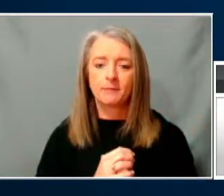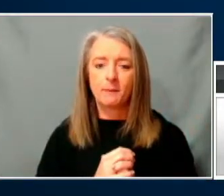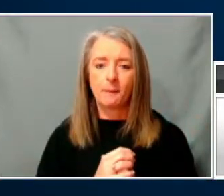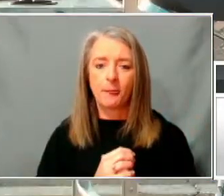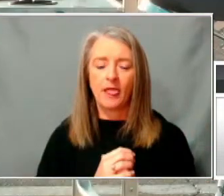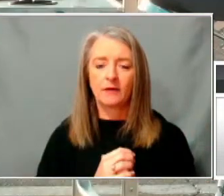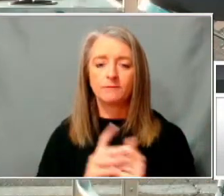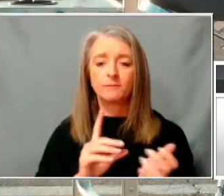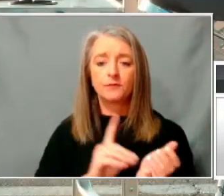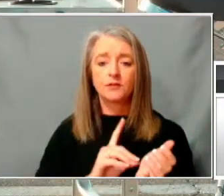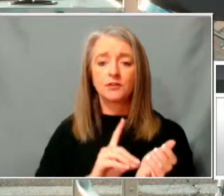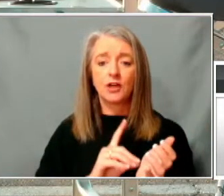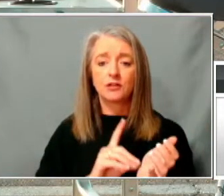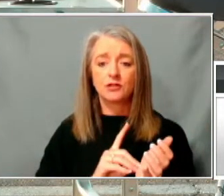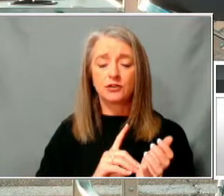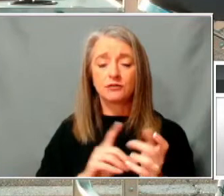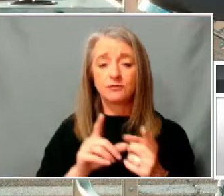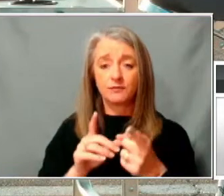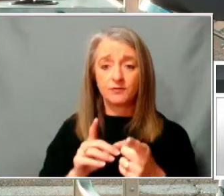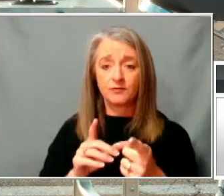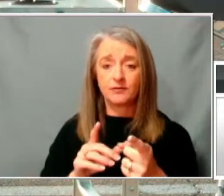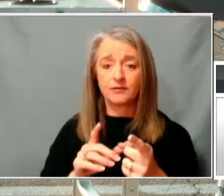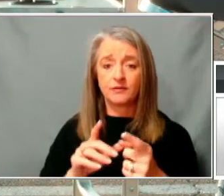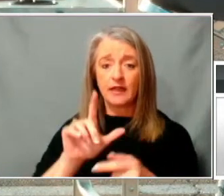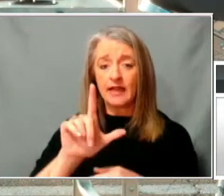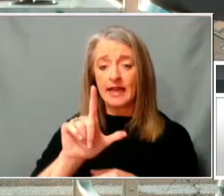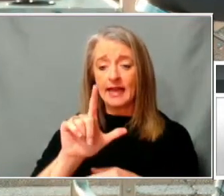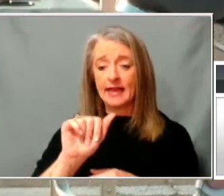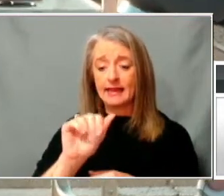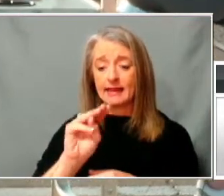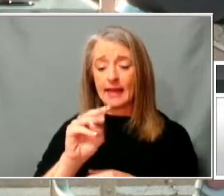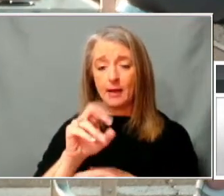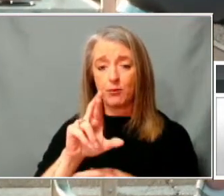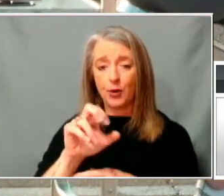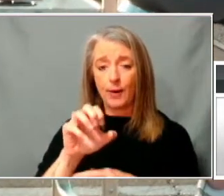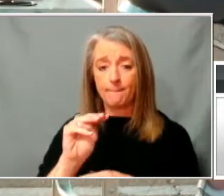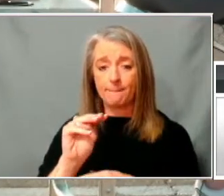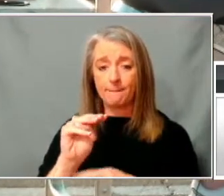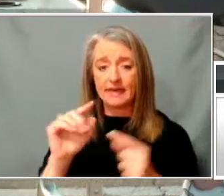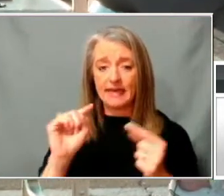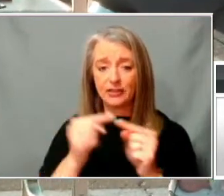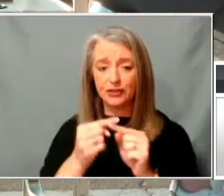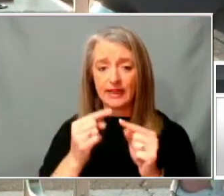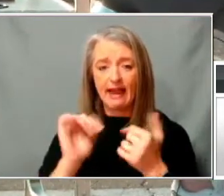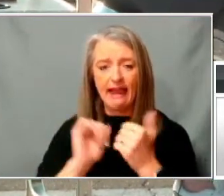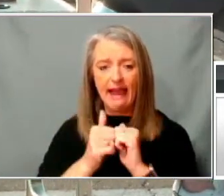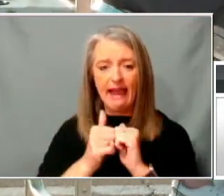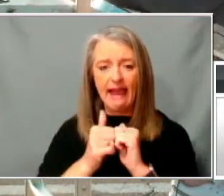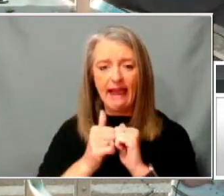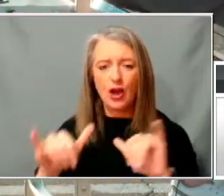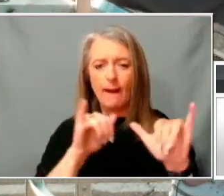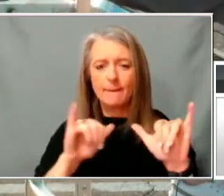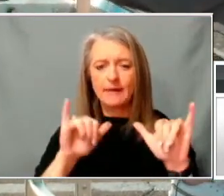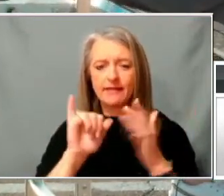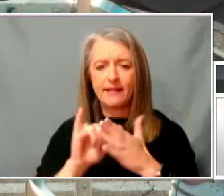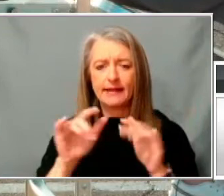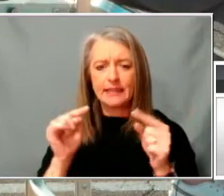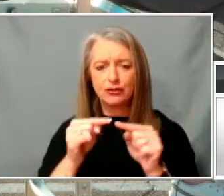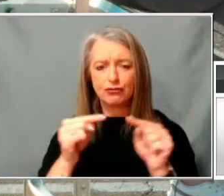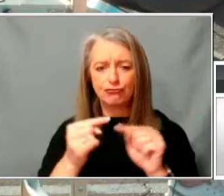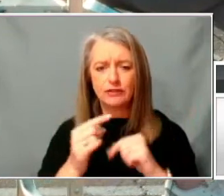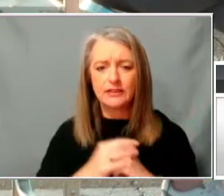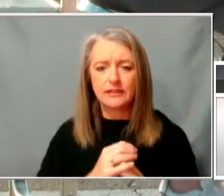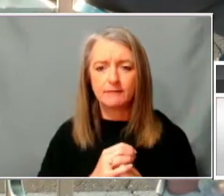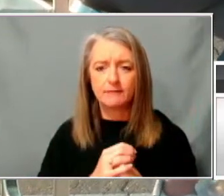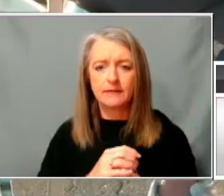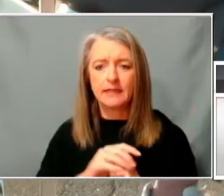Dr. Schroepel, you diagnosed Wanye with a labrum injury to his shoulder. How common is that particular injury? So labrum